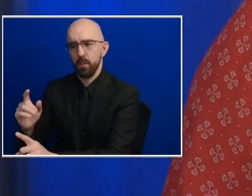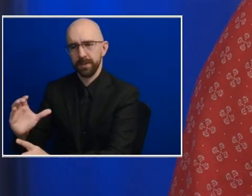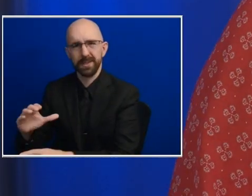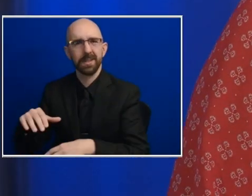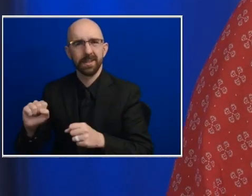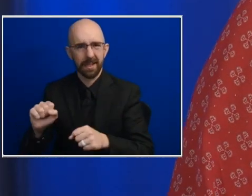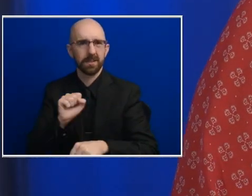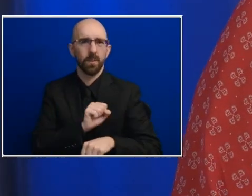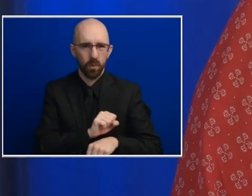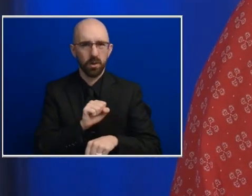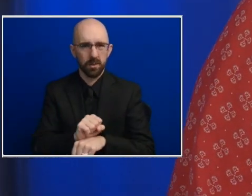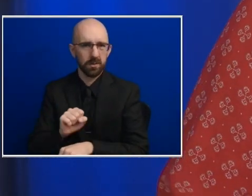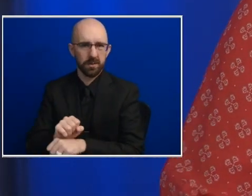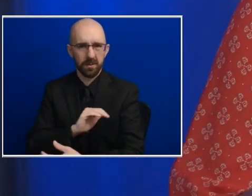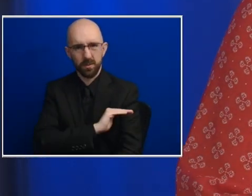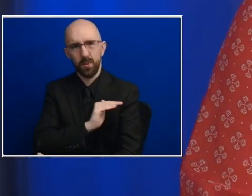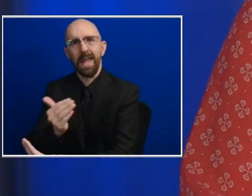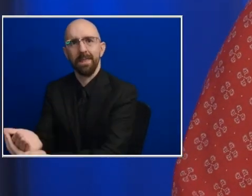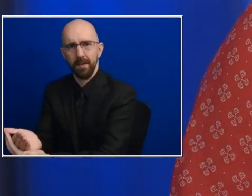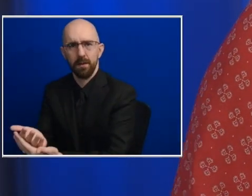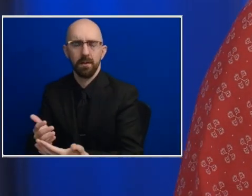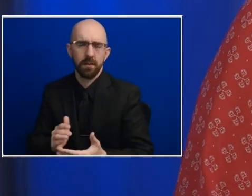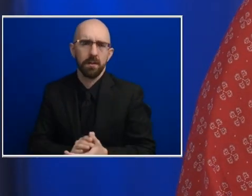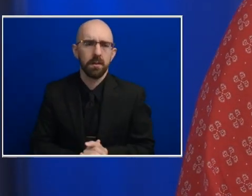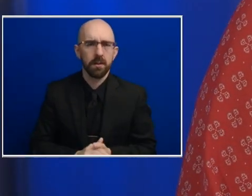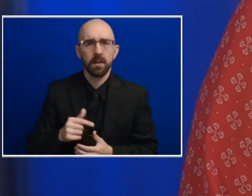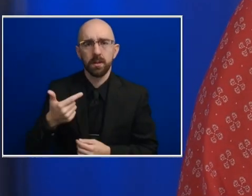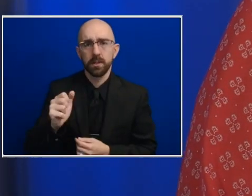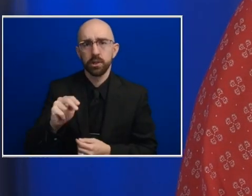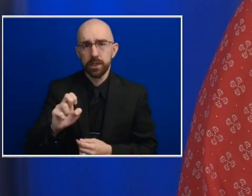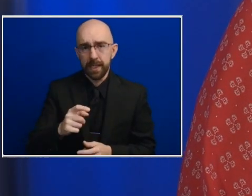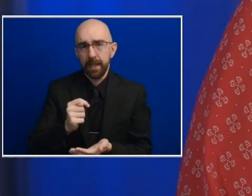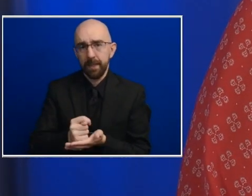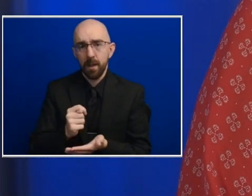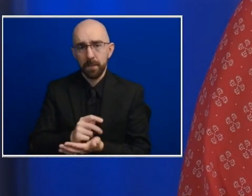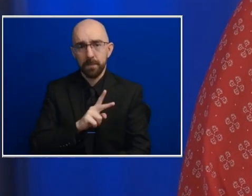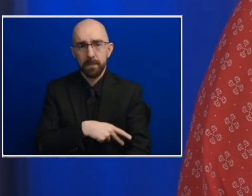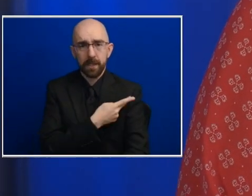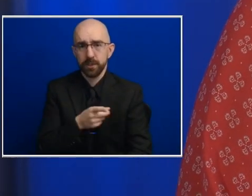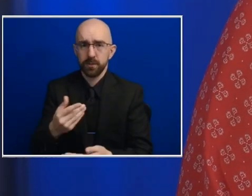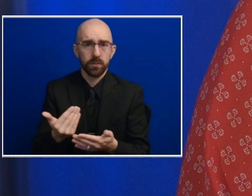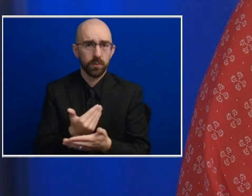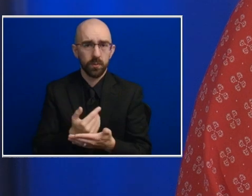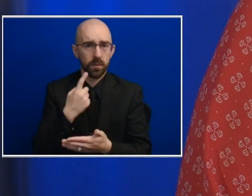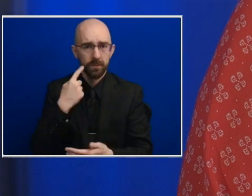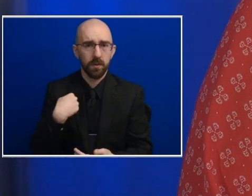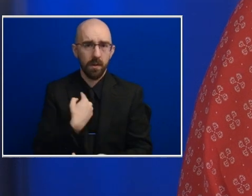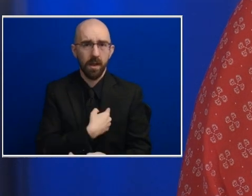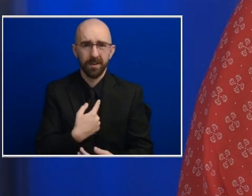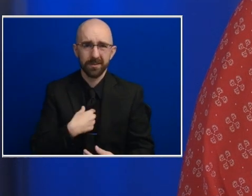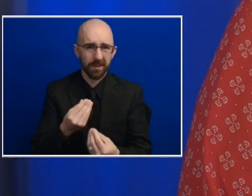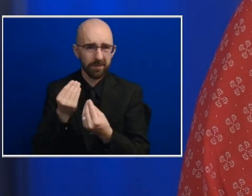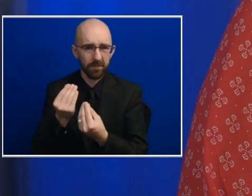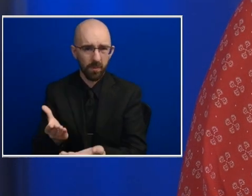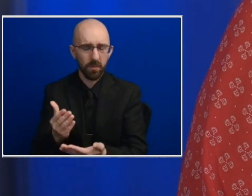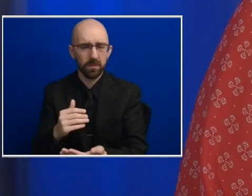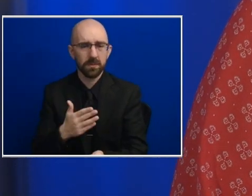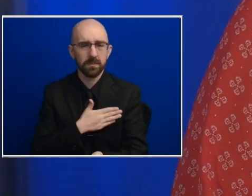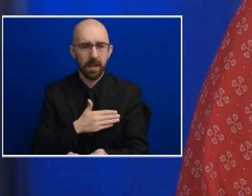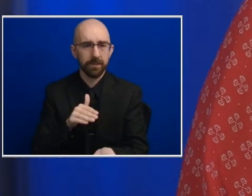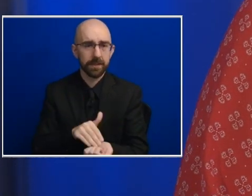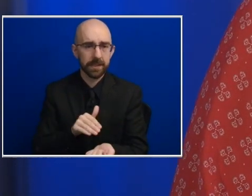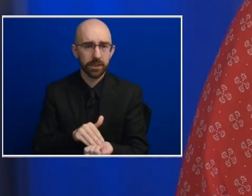work. The gene therapy patients, those are new for us, and I've told my physicians, this